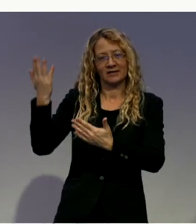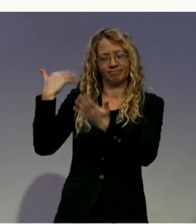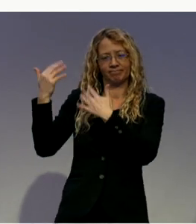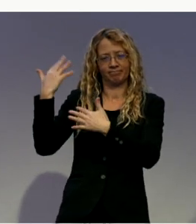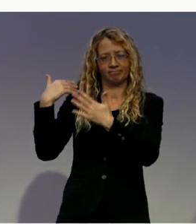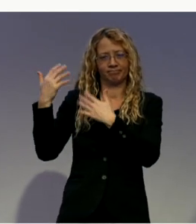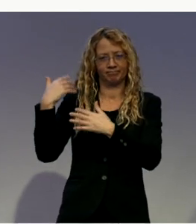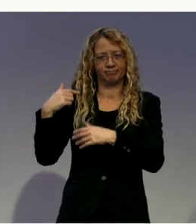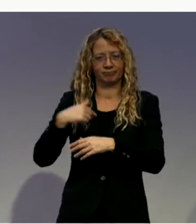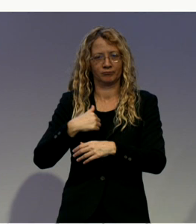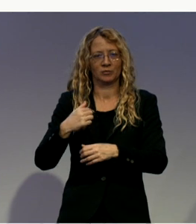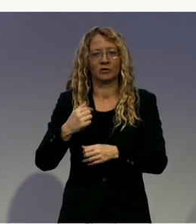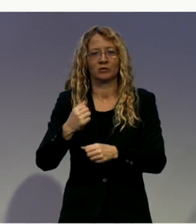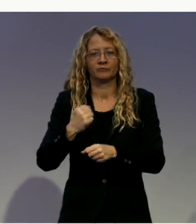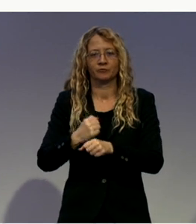out.